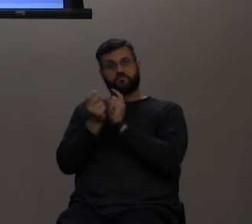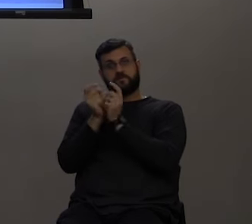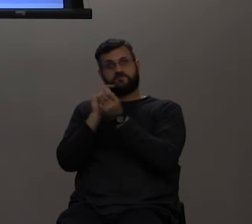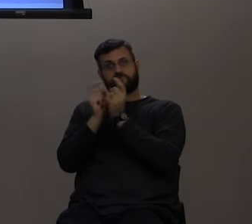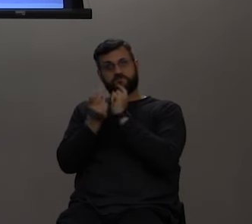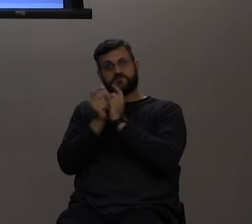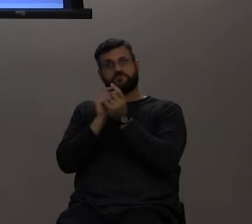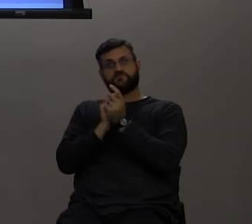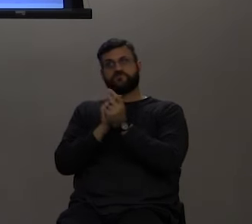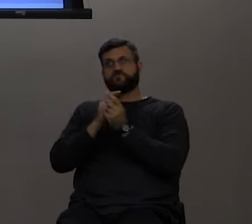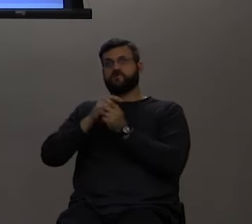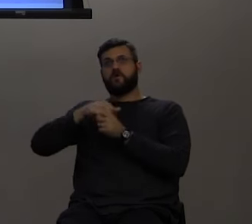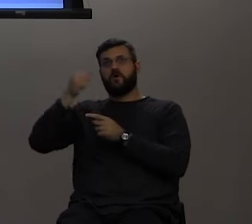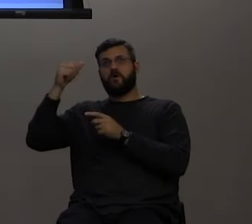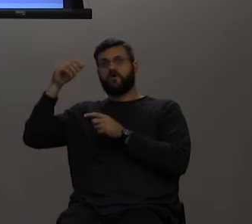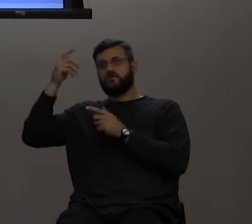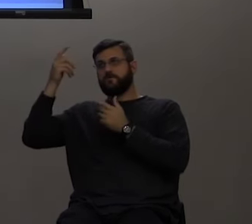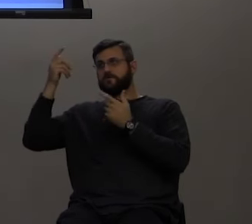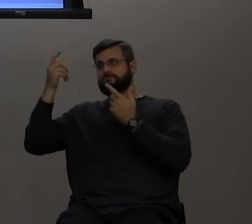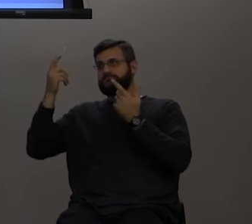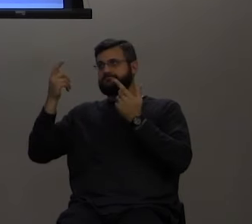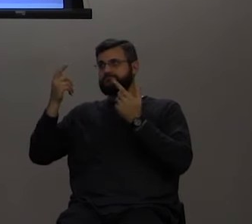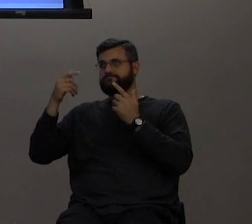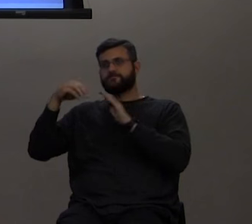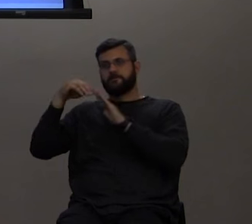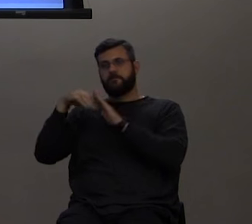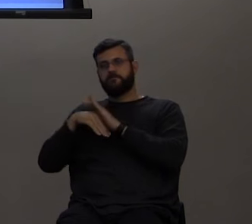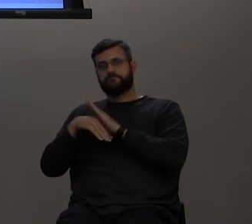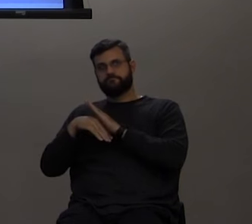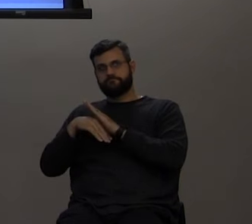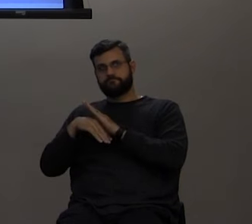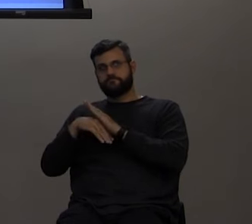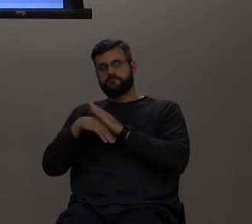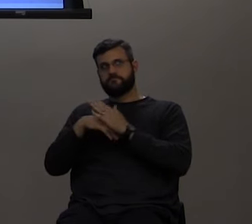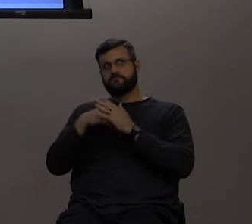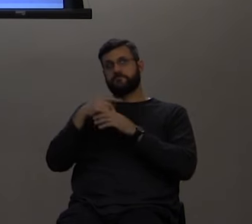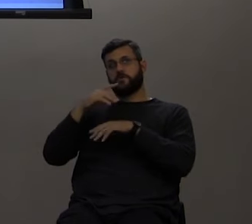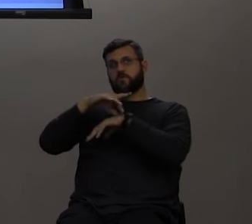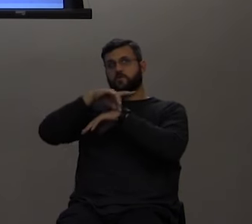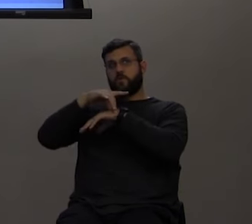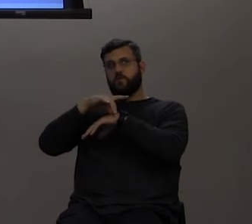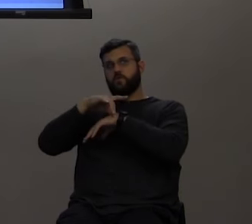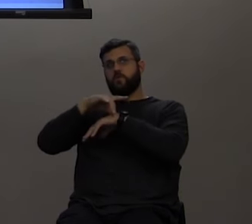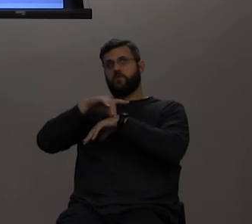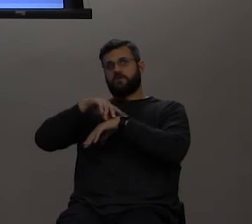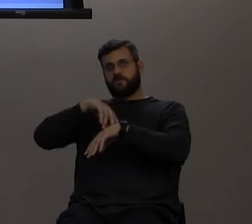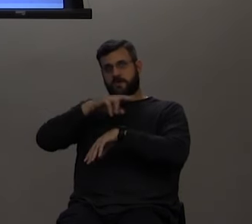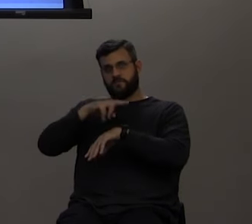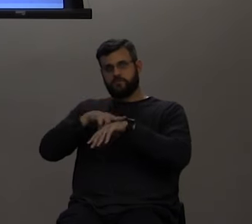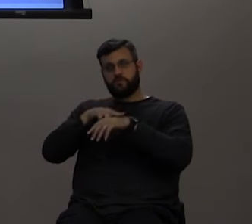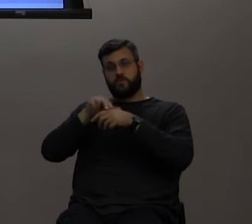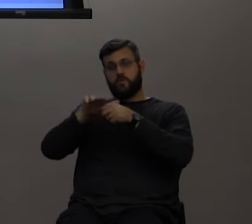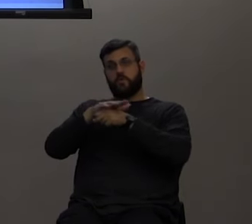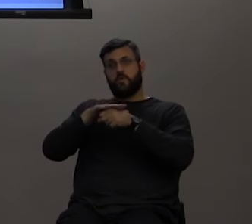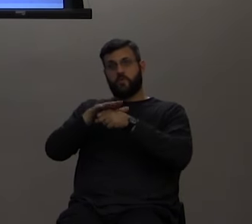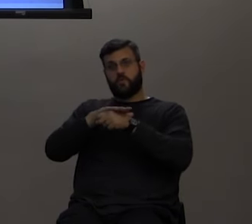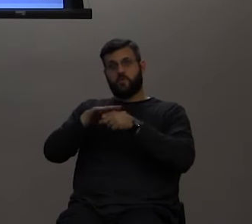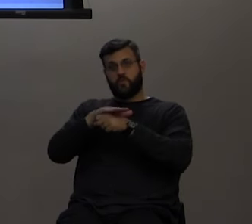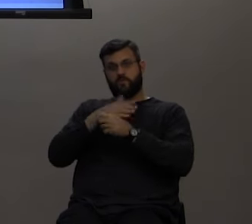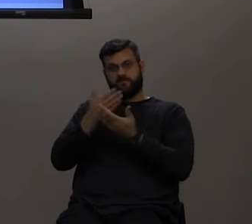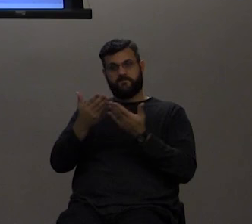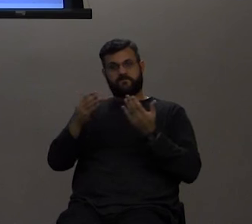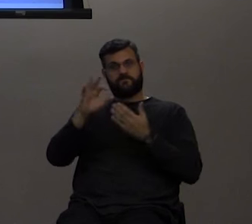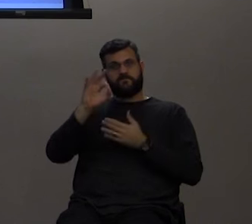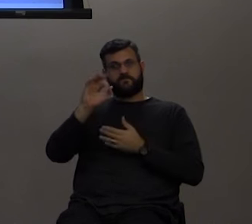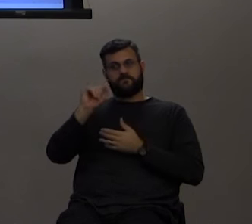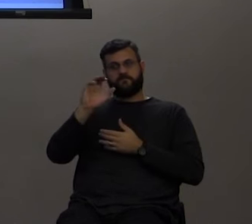and declines. We've also seen the impact of global, national, and local factors that have